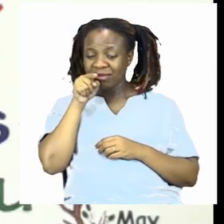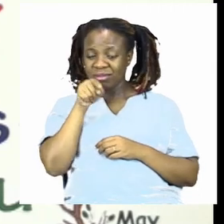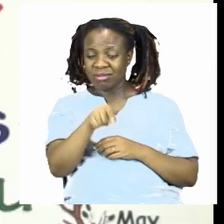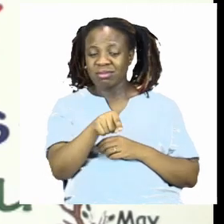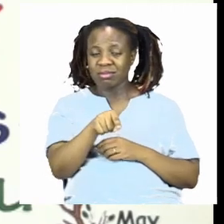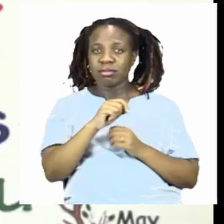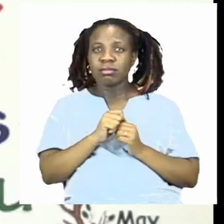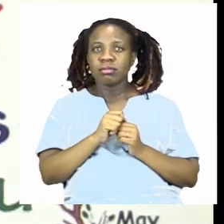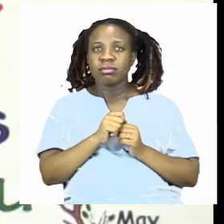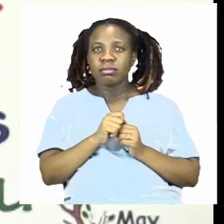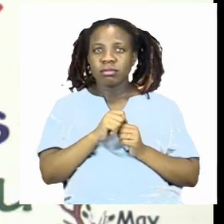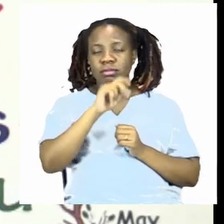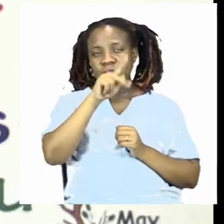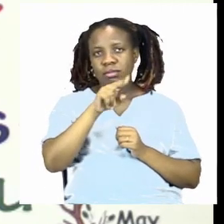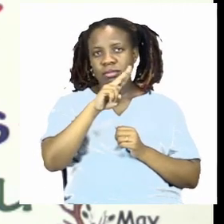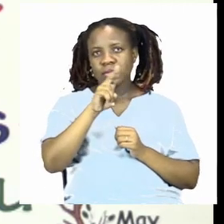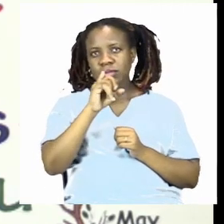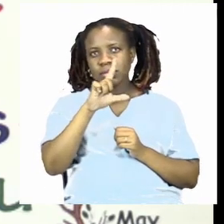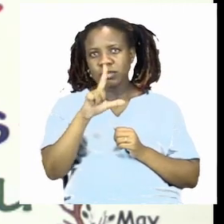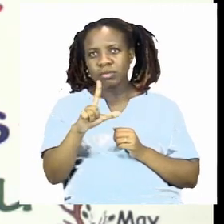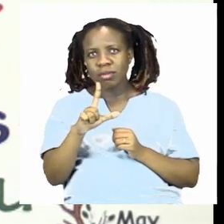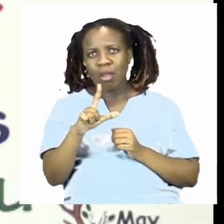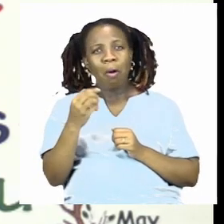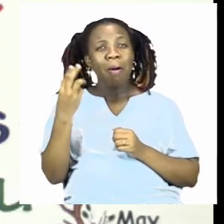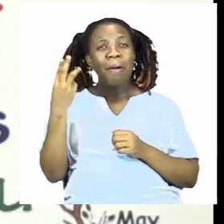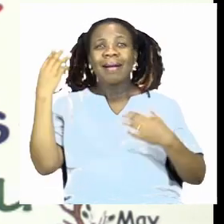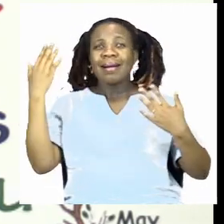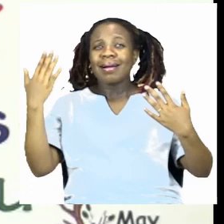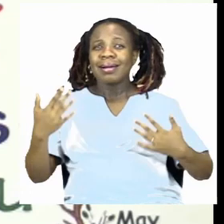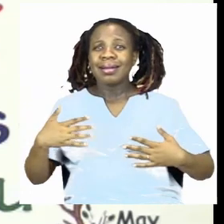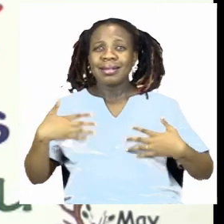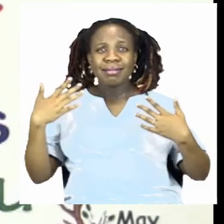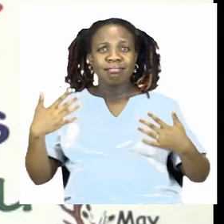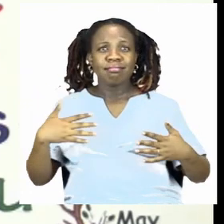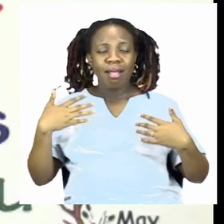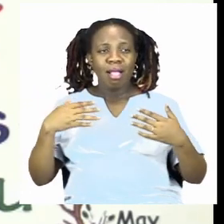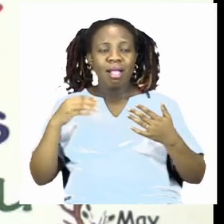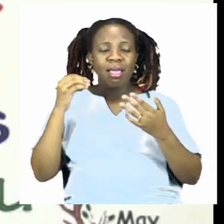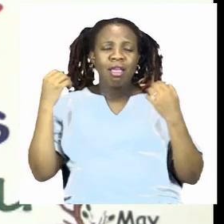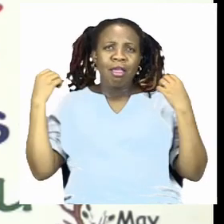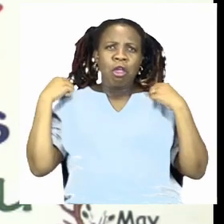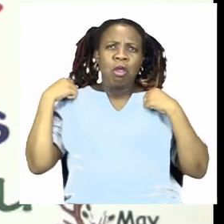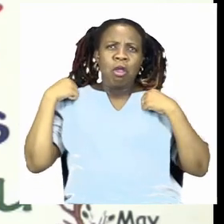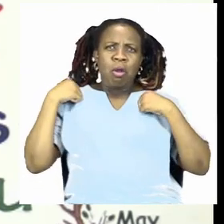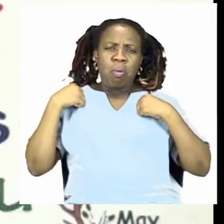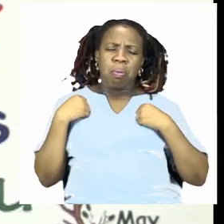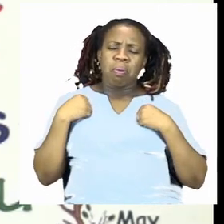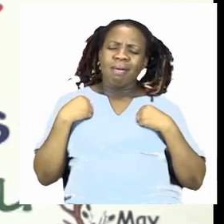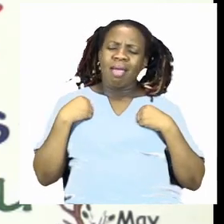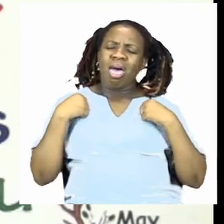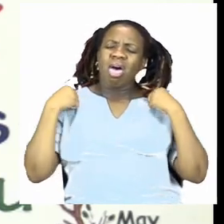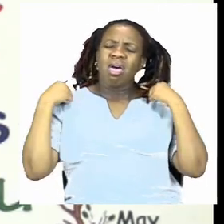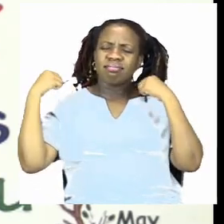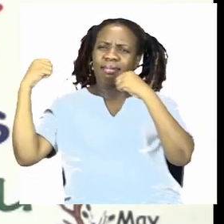sentence reads, Phil was happy to put his backpack down. It weighs a lot. All